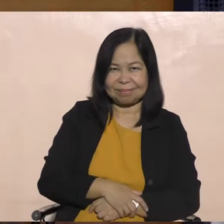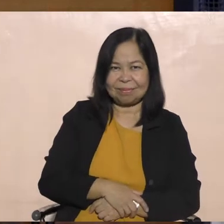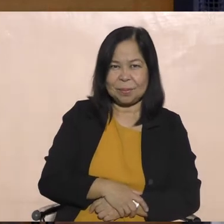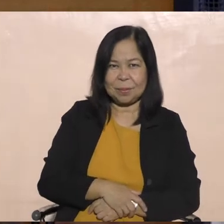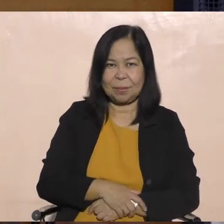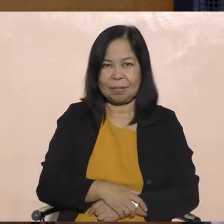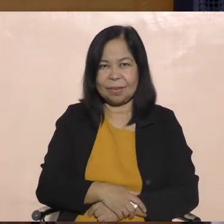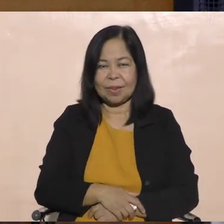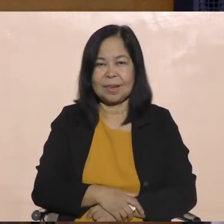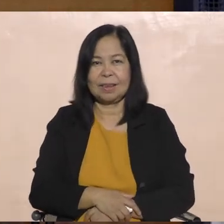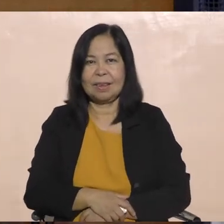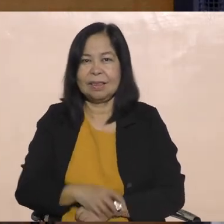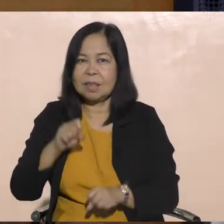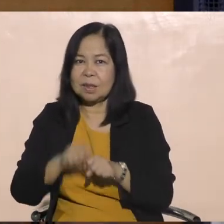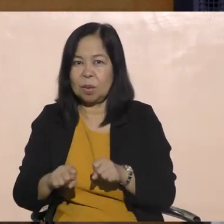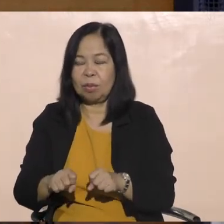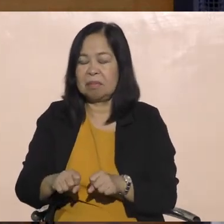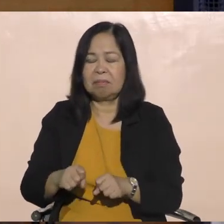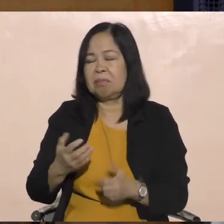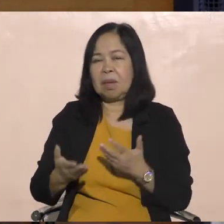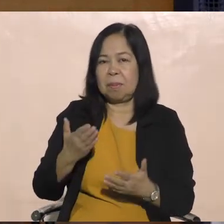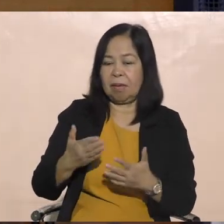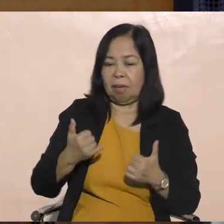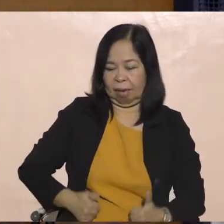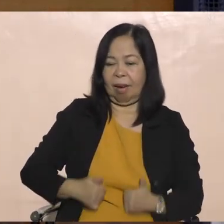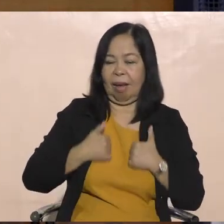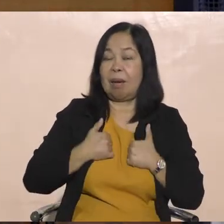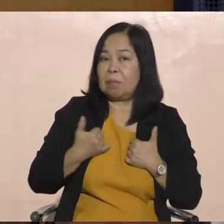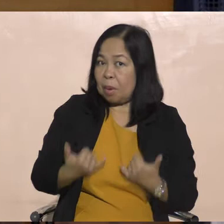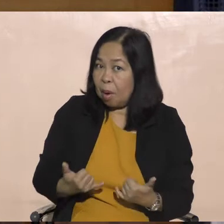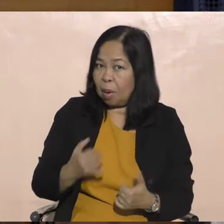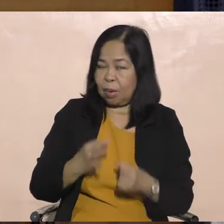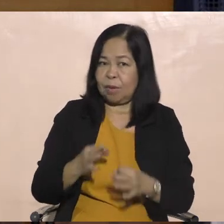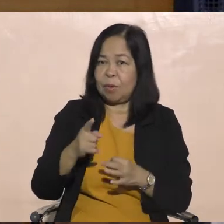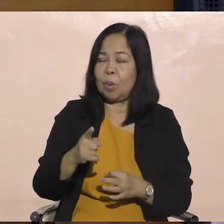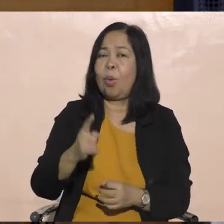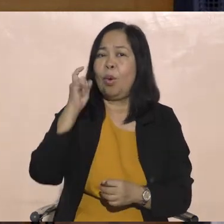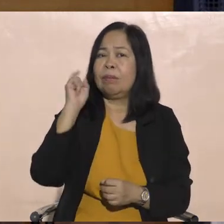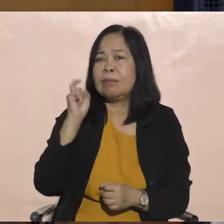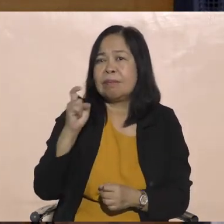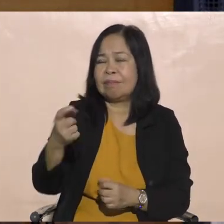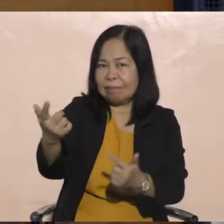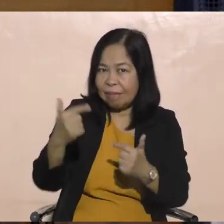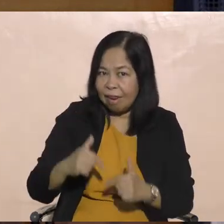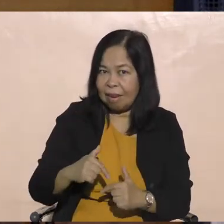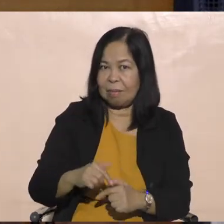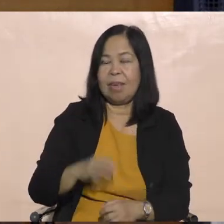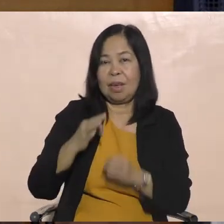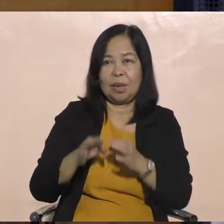could have changed the outcome. Dili unta mamatay si Lazarus kung ningadto si Jesus early.